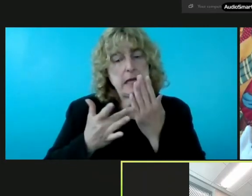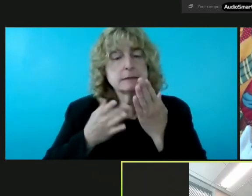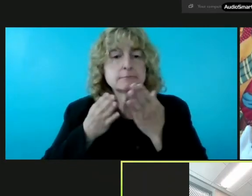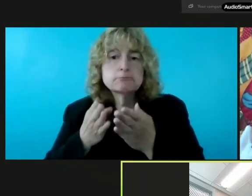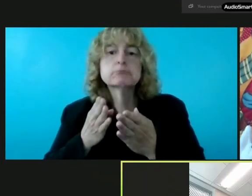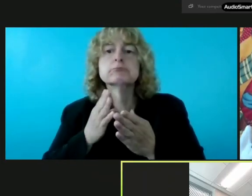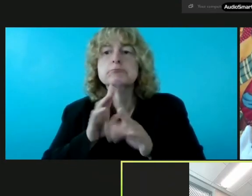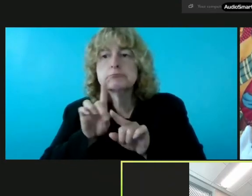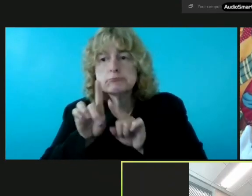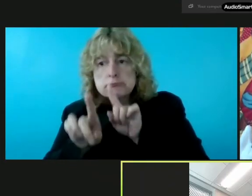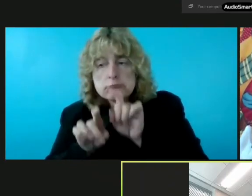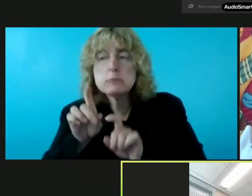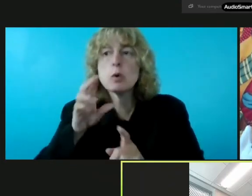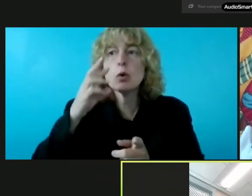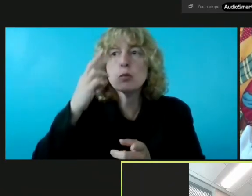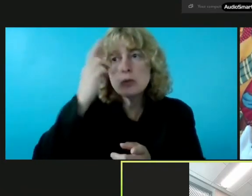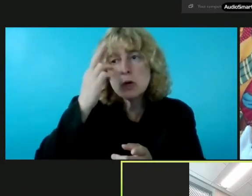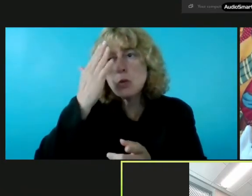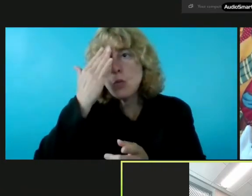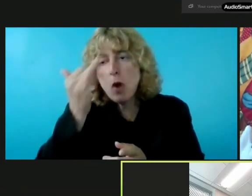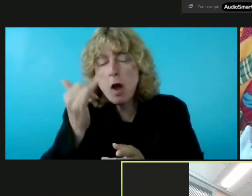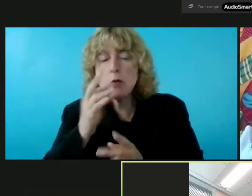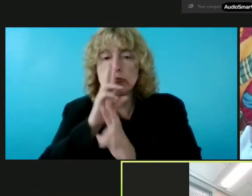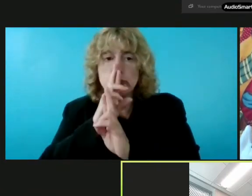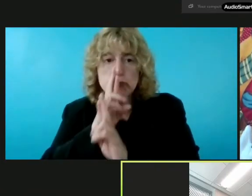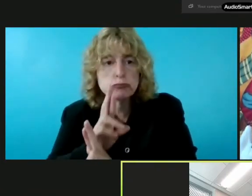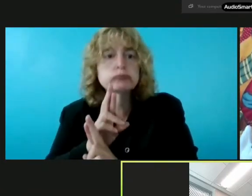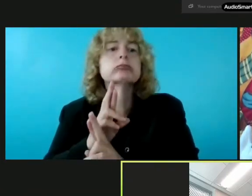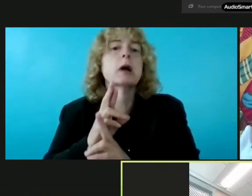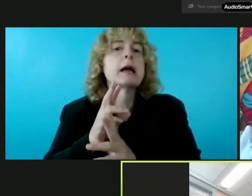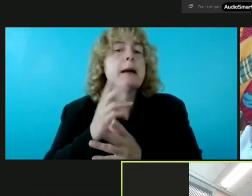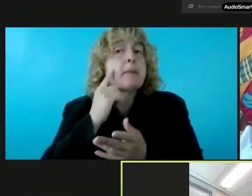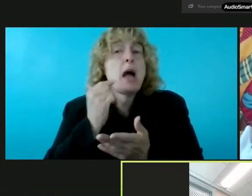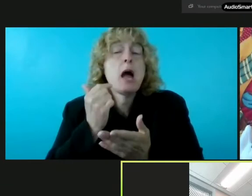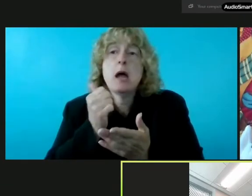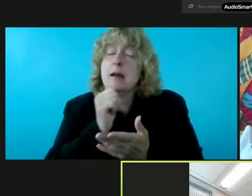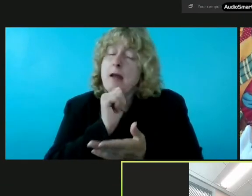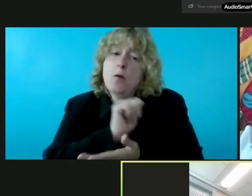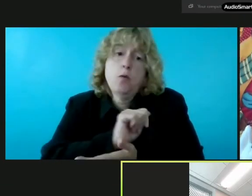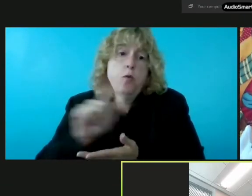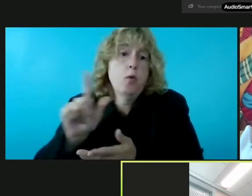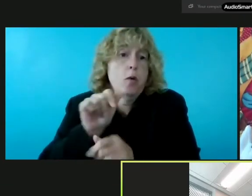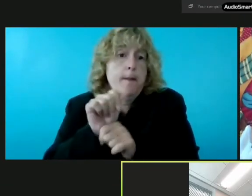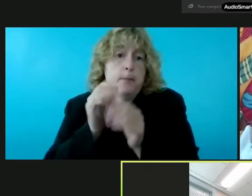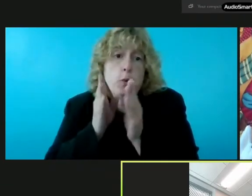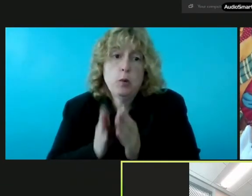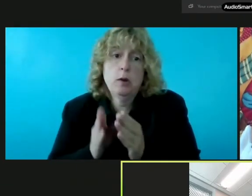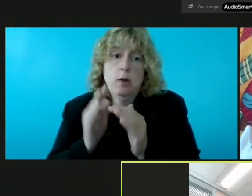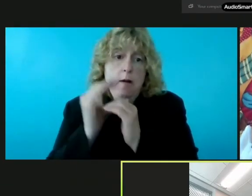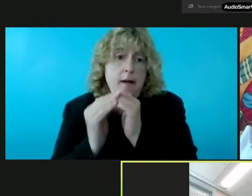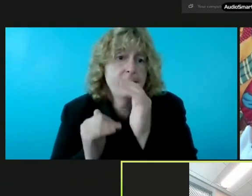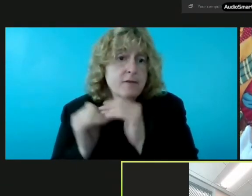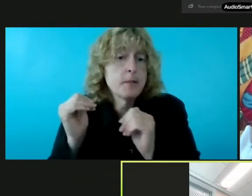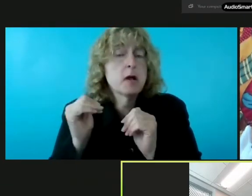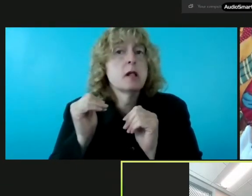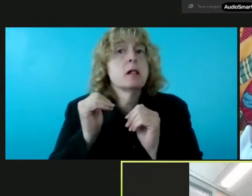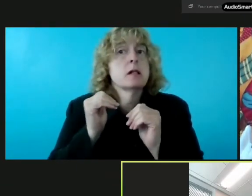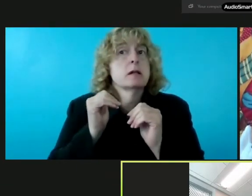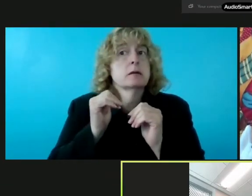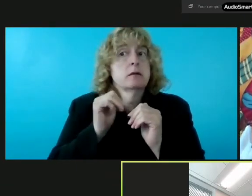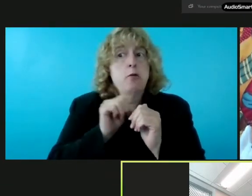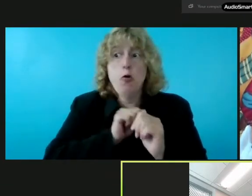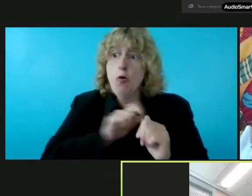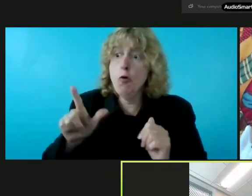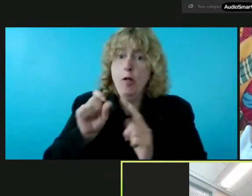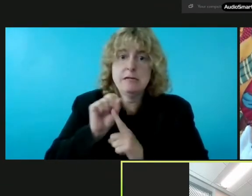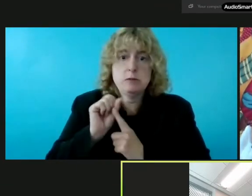going to be situations and that not all employees are comfortable, and employers need to be sensitive surrounding that and